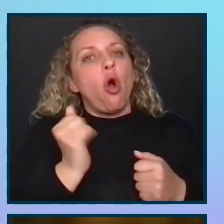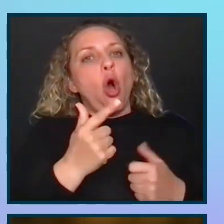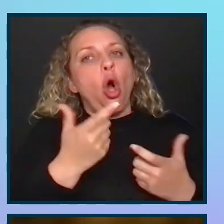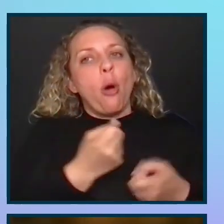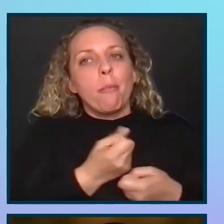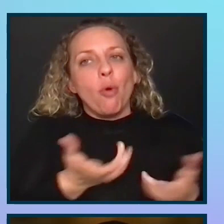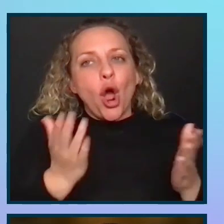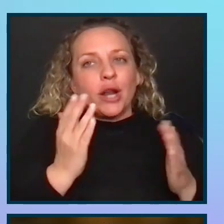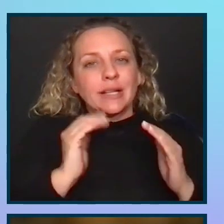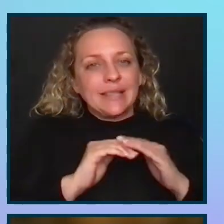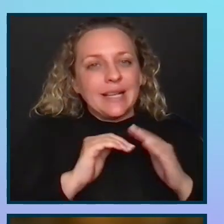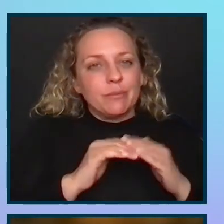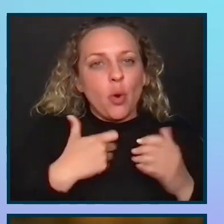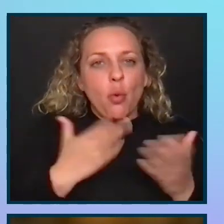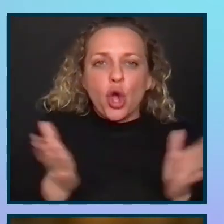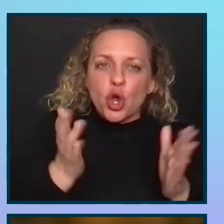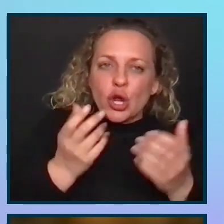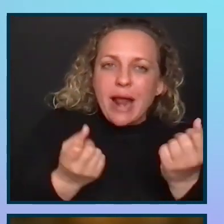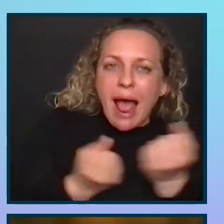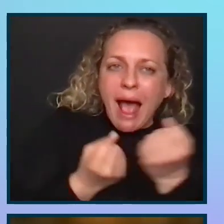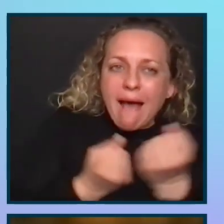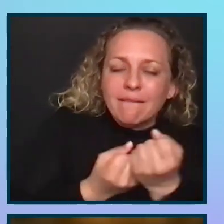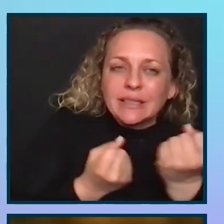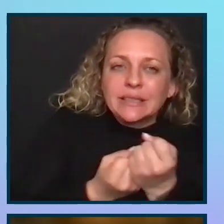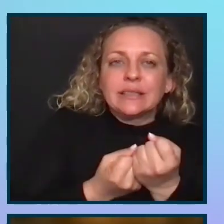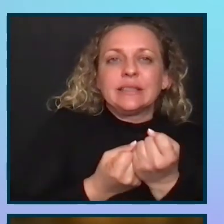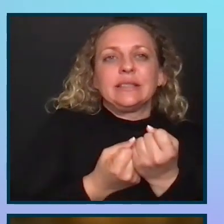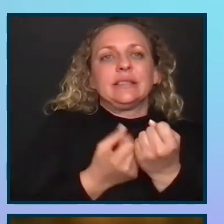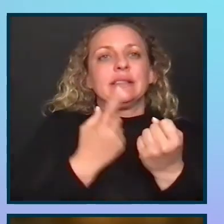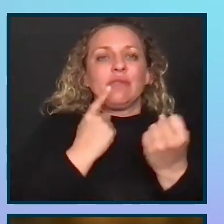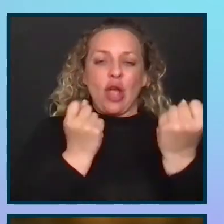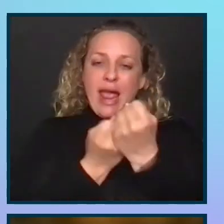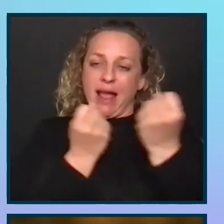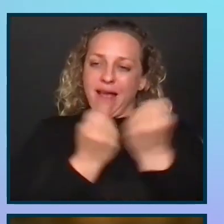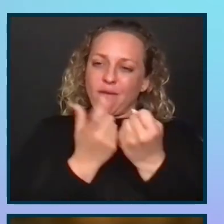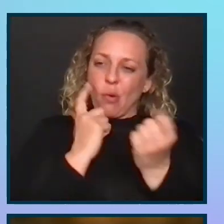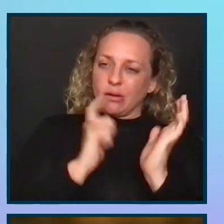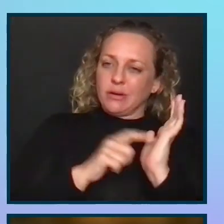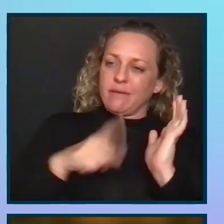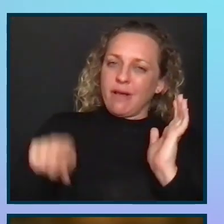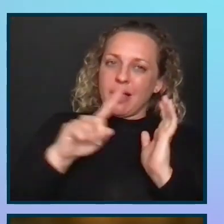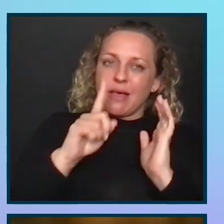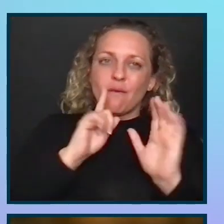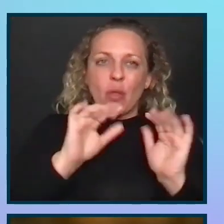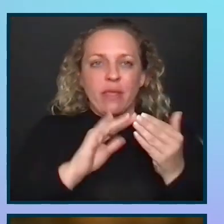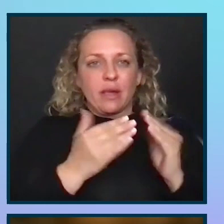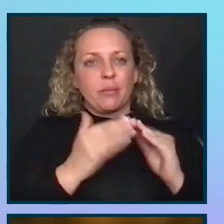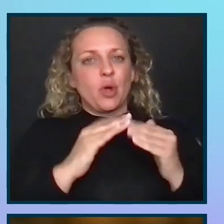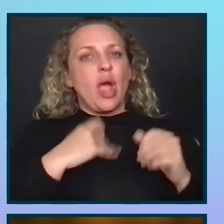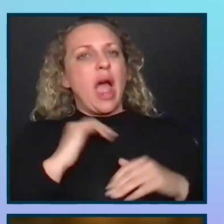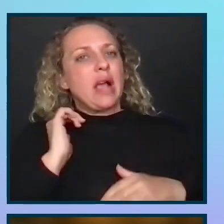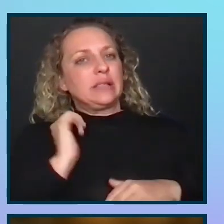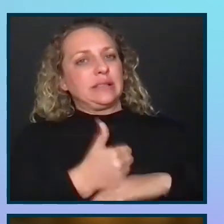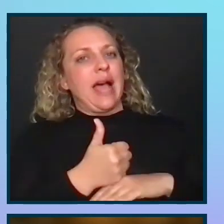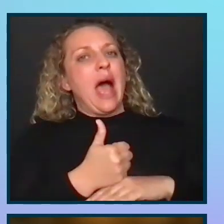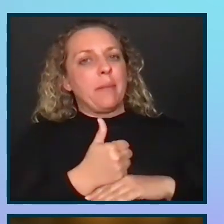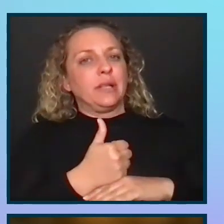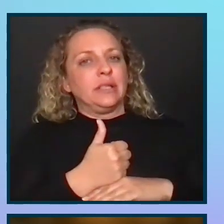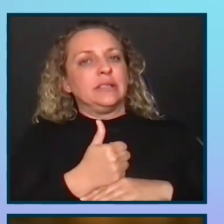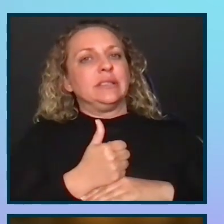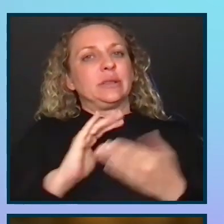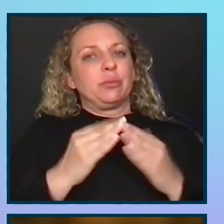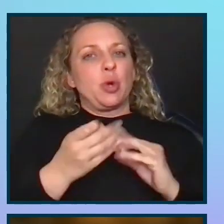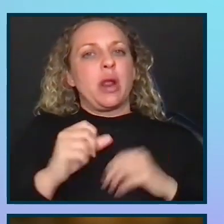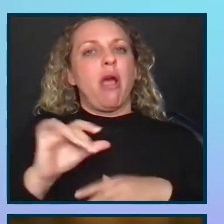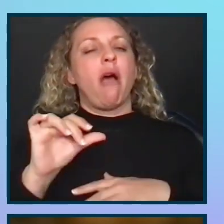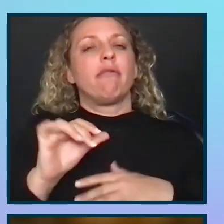encourage advocacy. We want to identify the people who are advocates for the disabled community. And then we want to establish communities of practice. This can be as